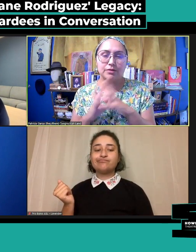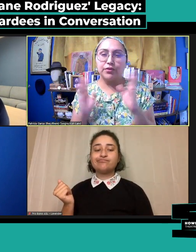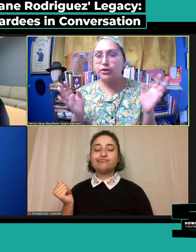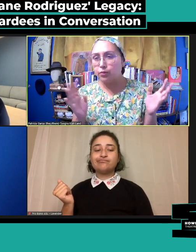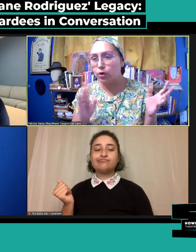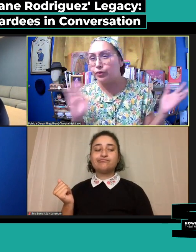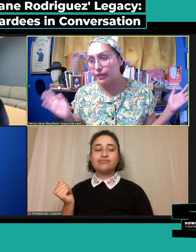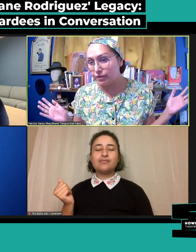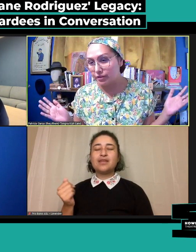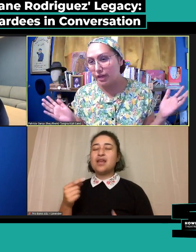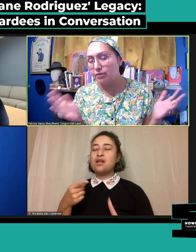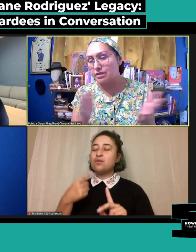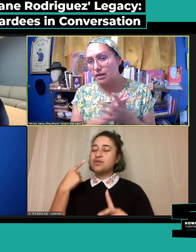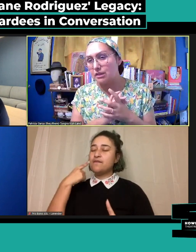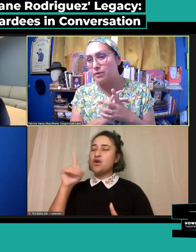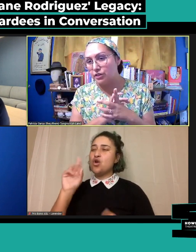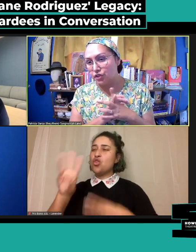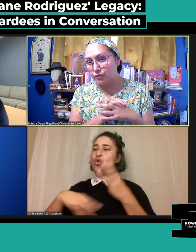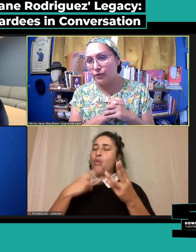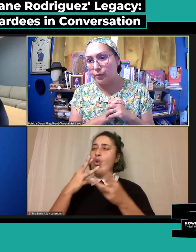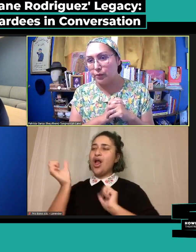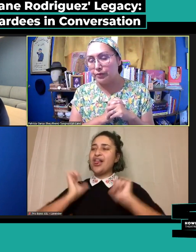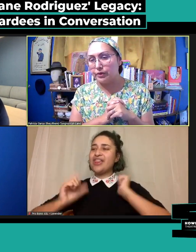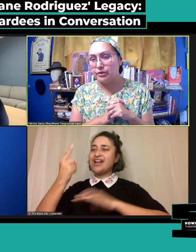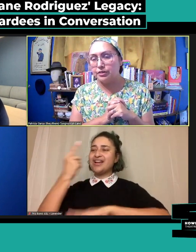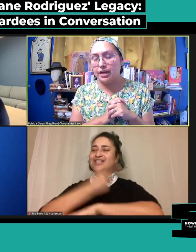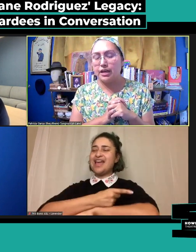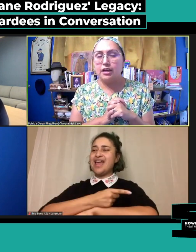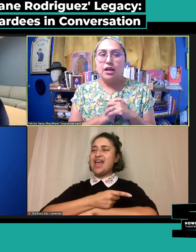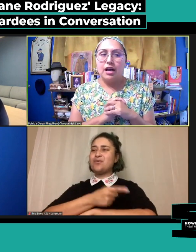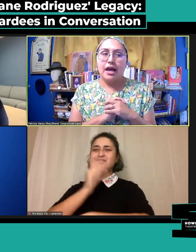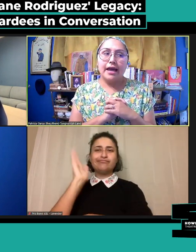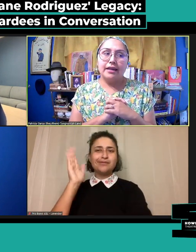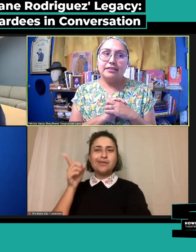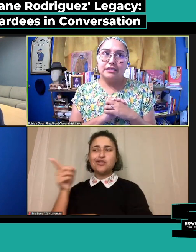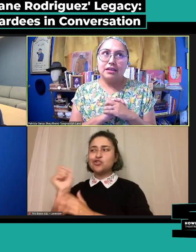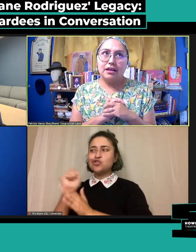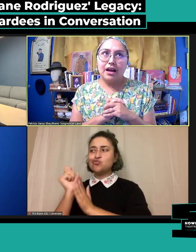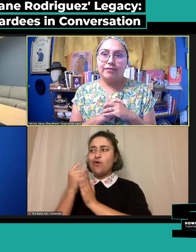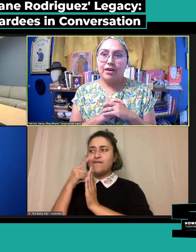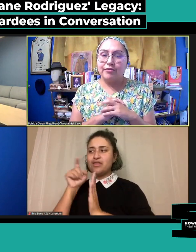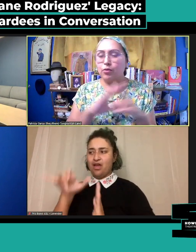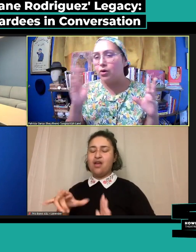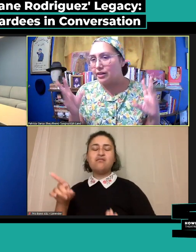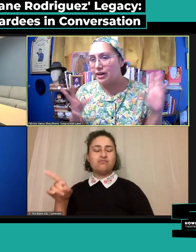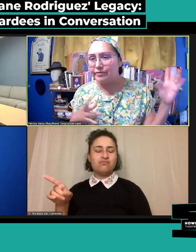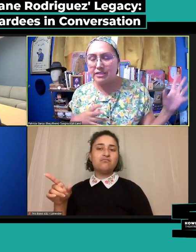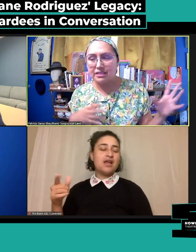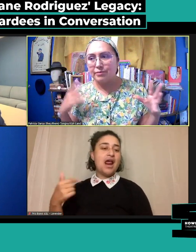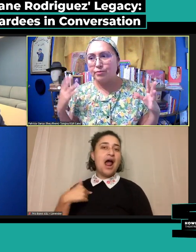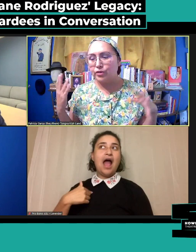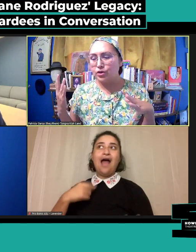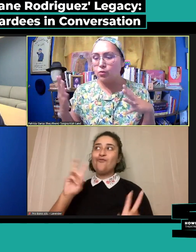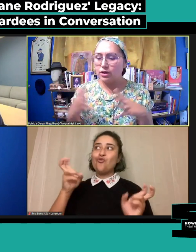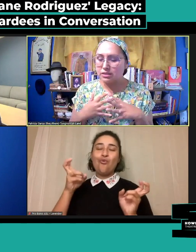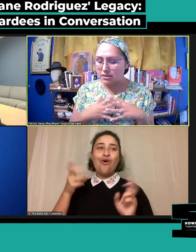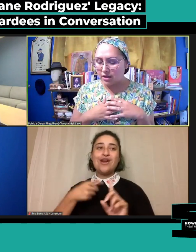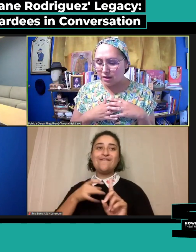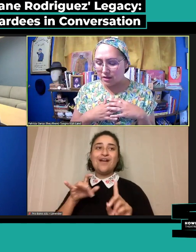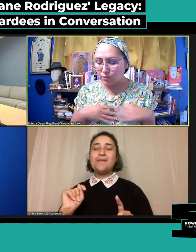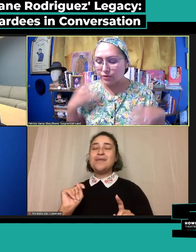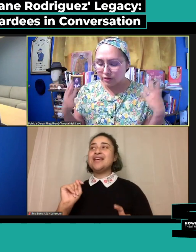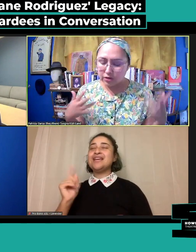and it was for the World Theater Day. It was like a speech she wrote for World Theater Day, and I've quoted at this, and then, you know,